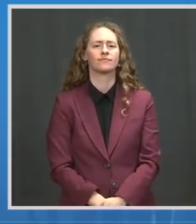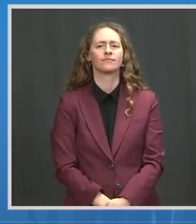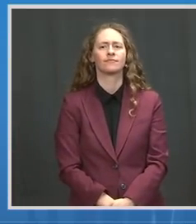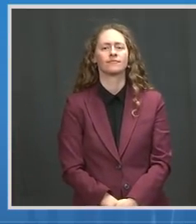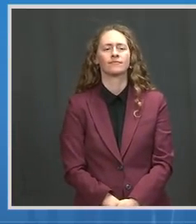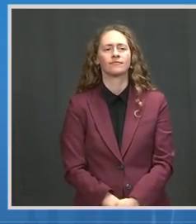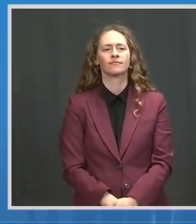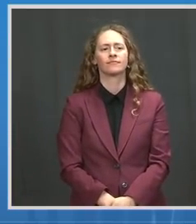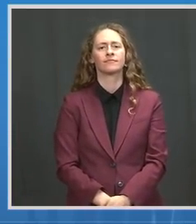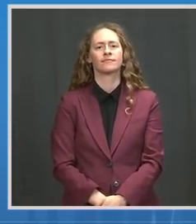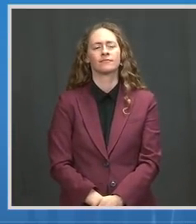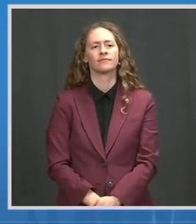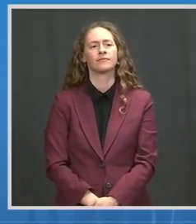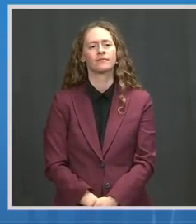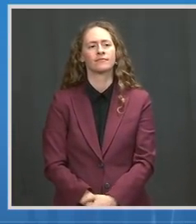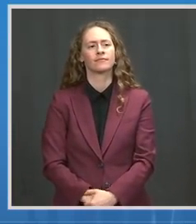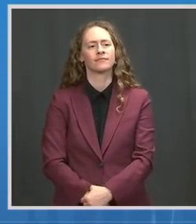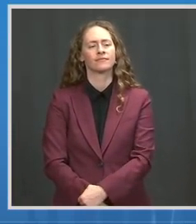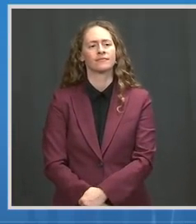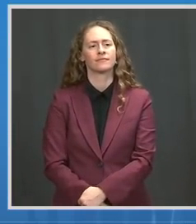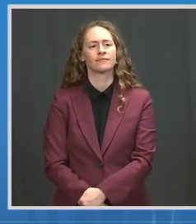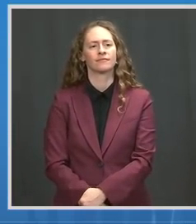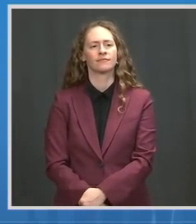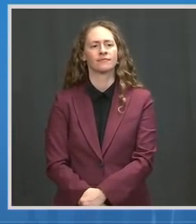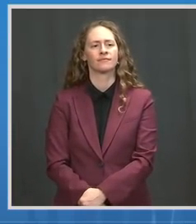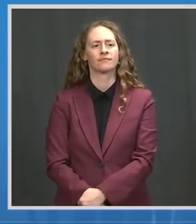program have been administered to people of color.